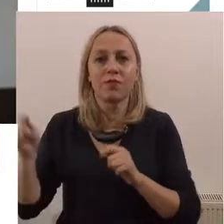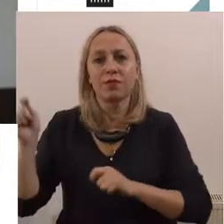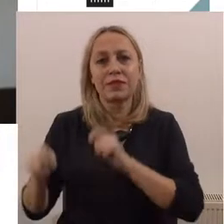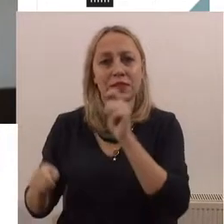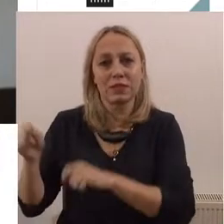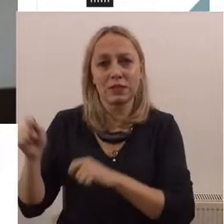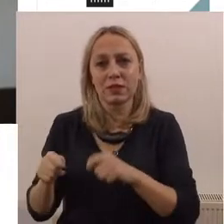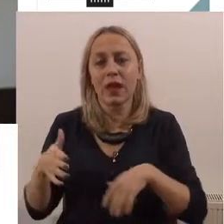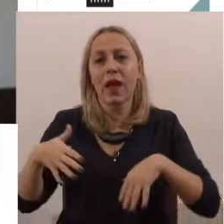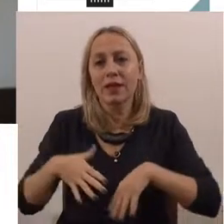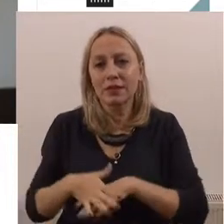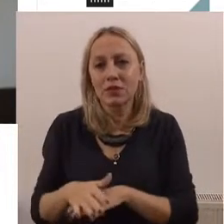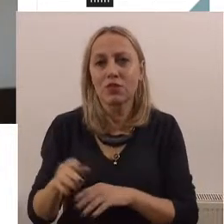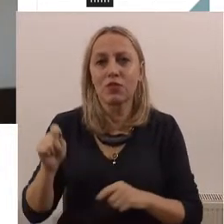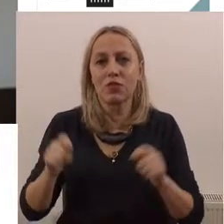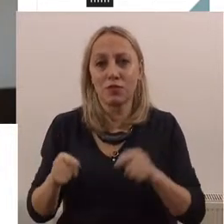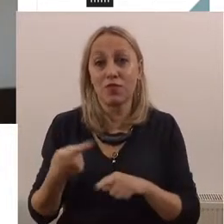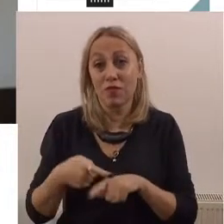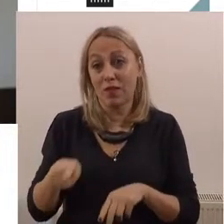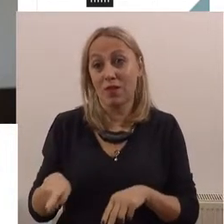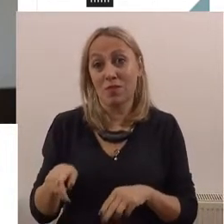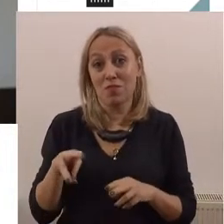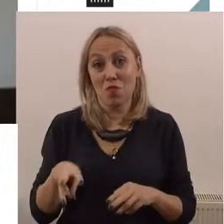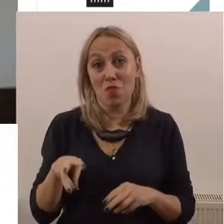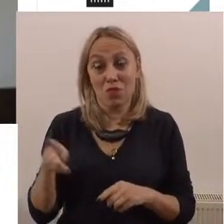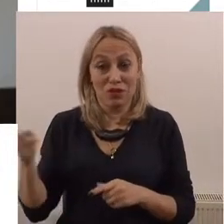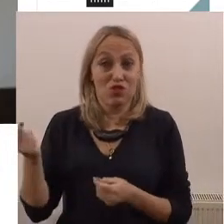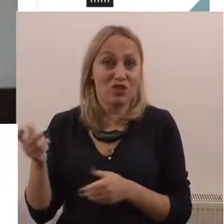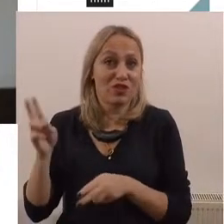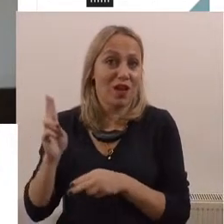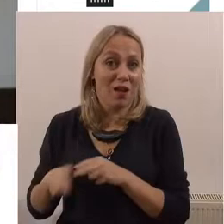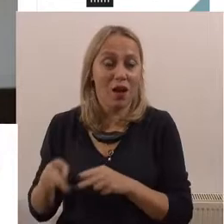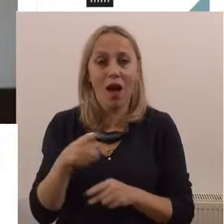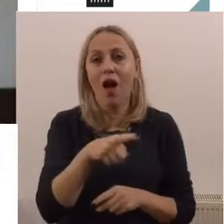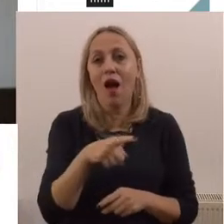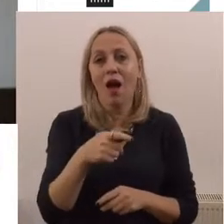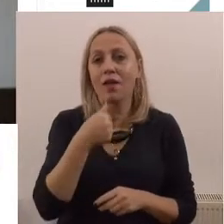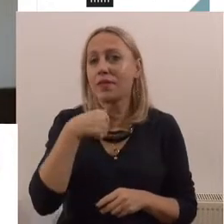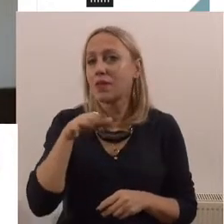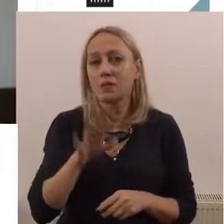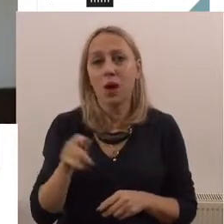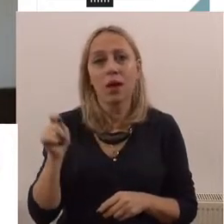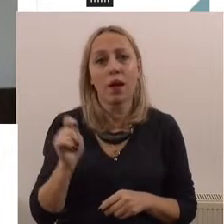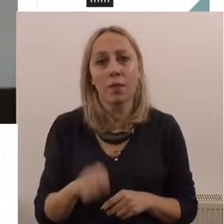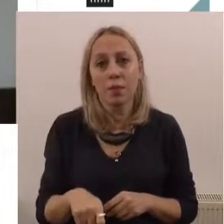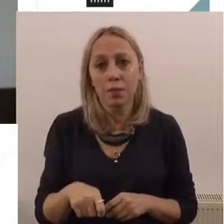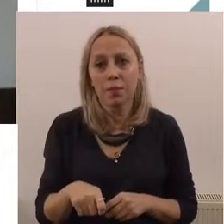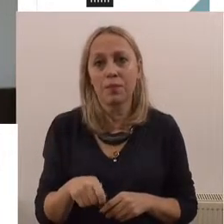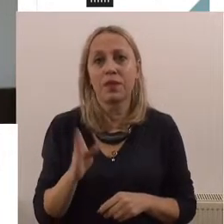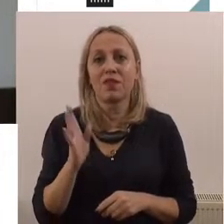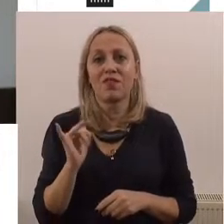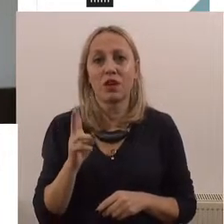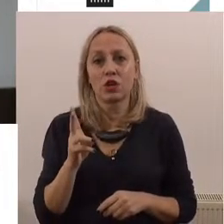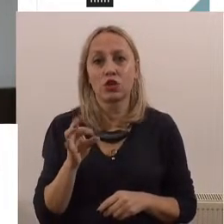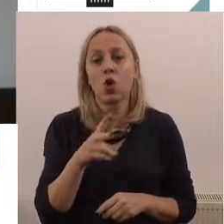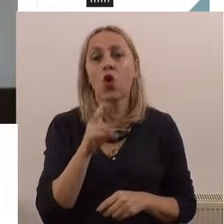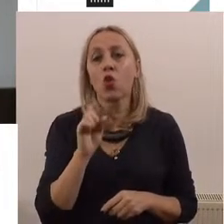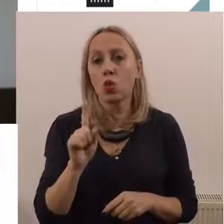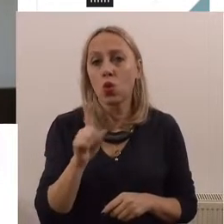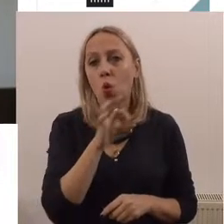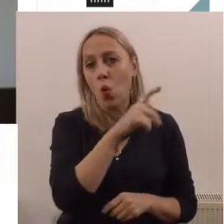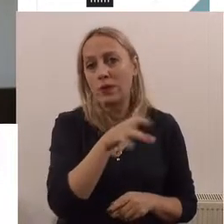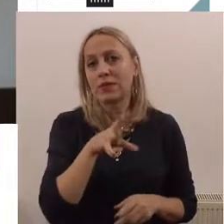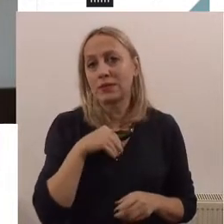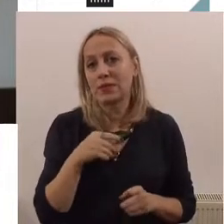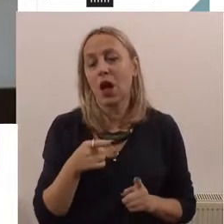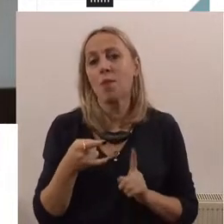Kiseleva, although the Pushkin Museum concludes the Inclusivity Museum today, so she could not come to